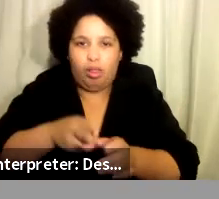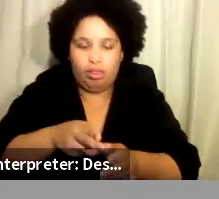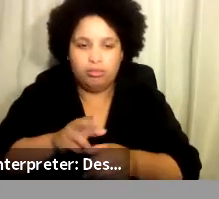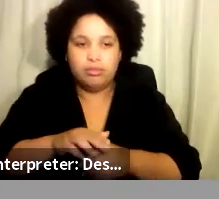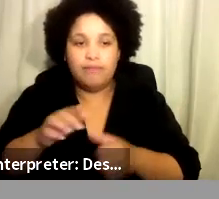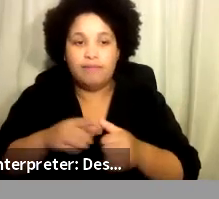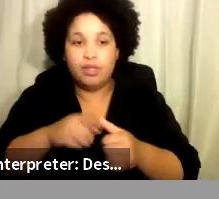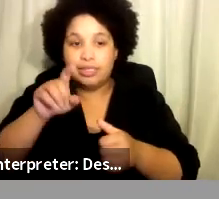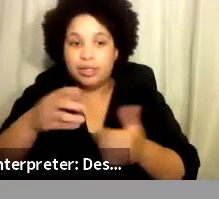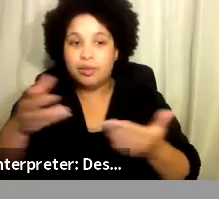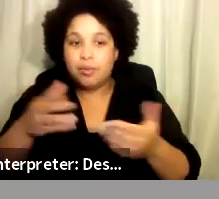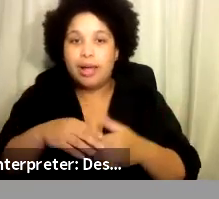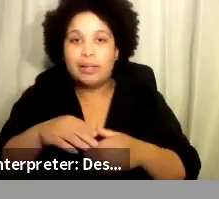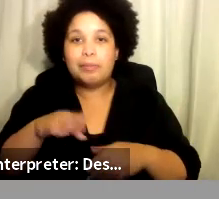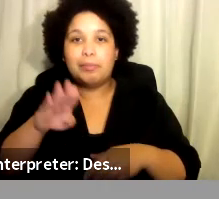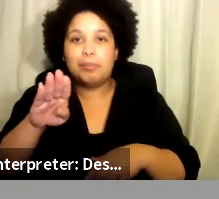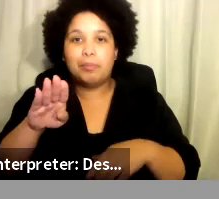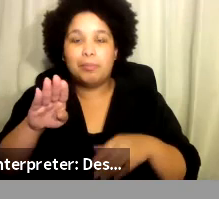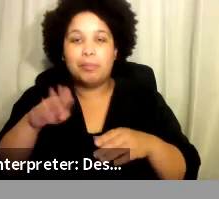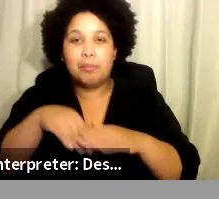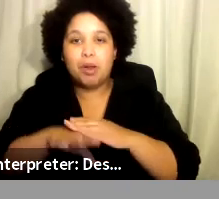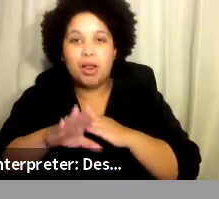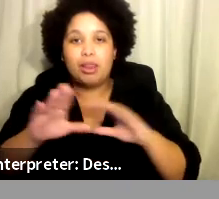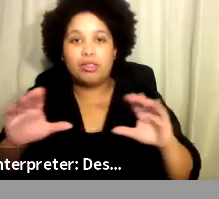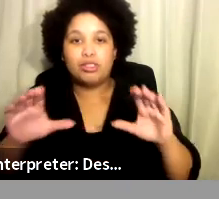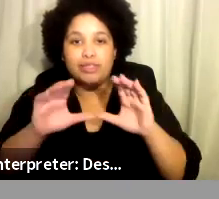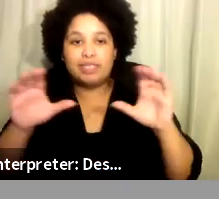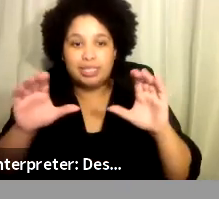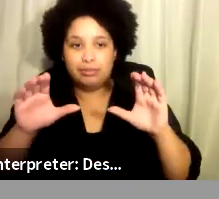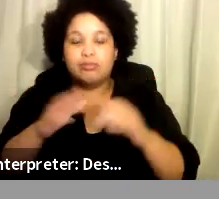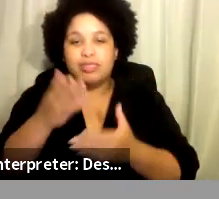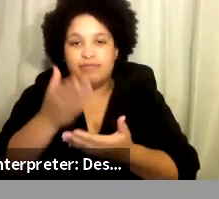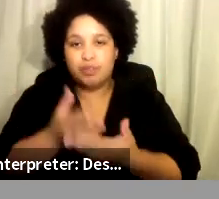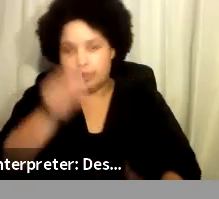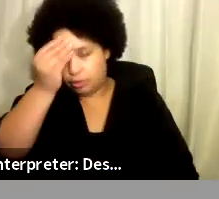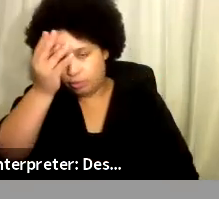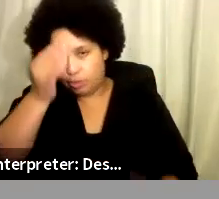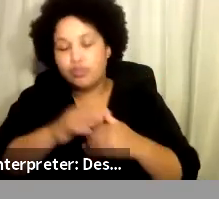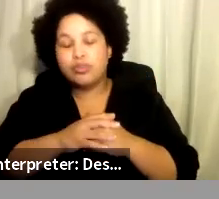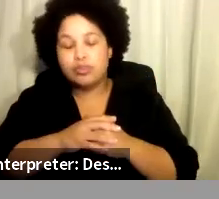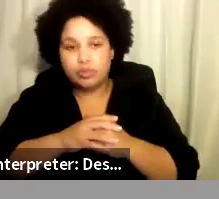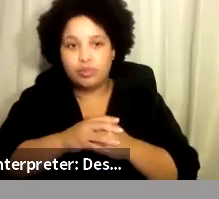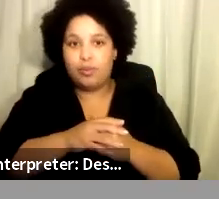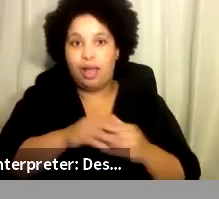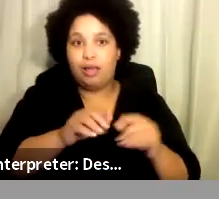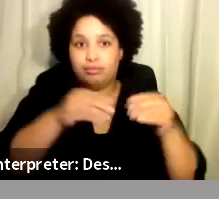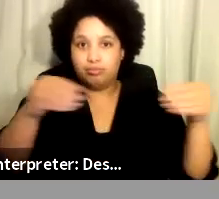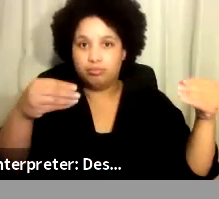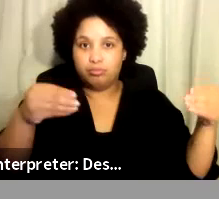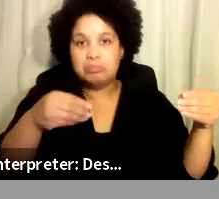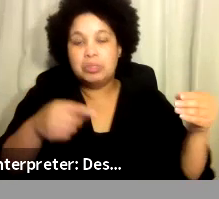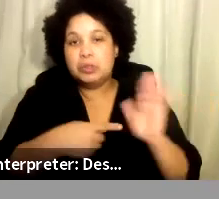piece of information is the birth certificate verification. And so for this piece of information, you can show us a